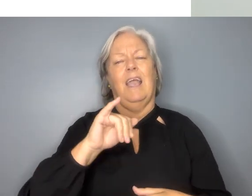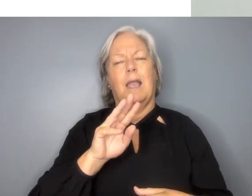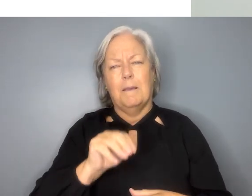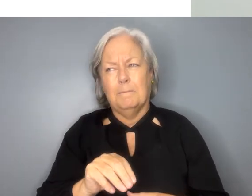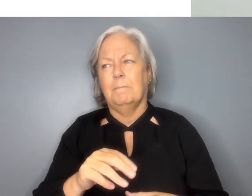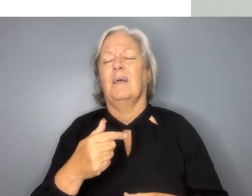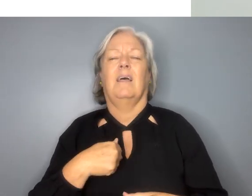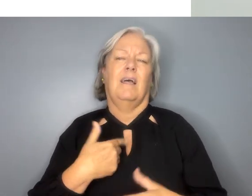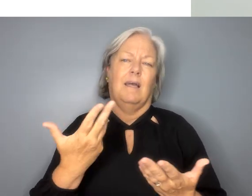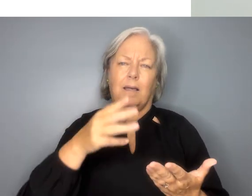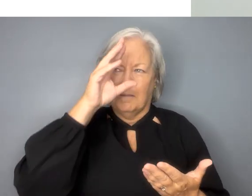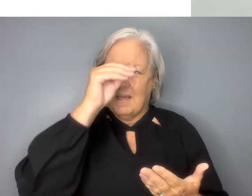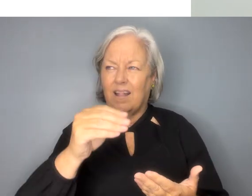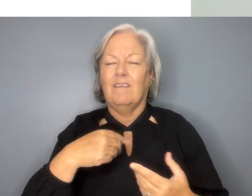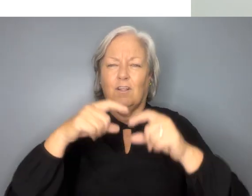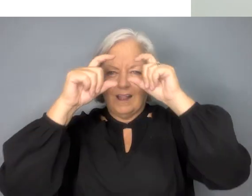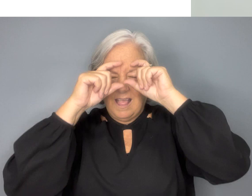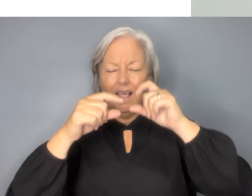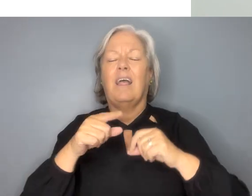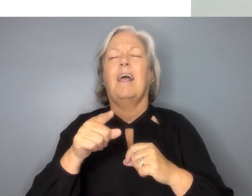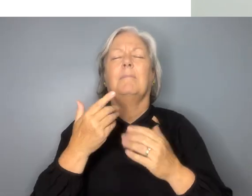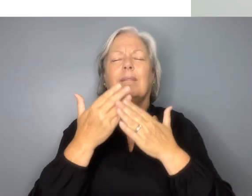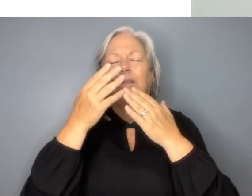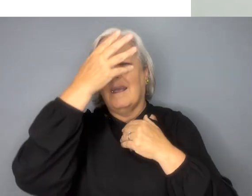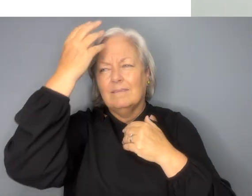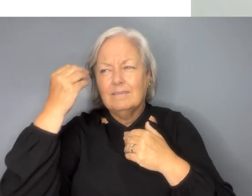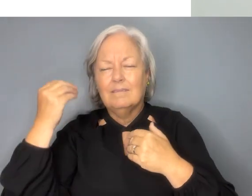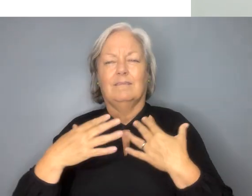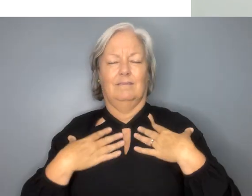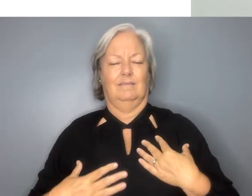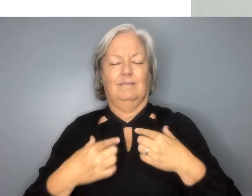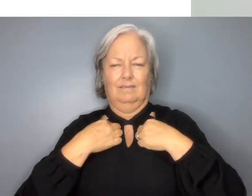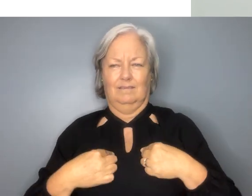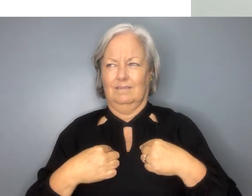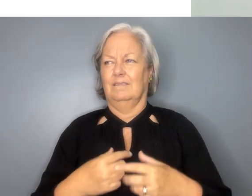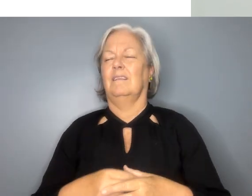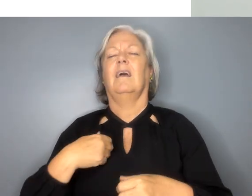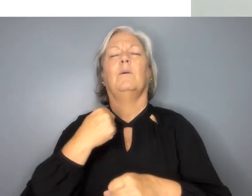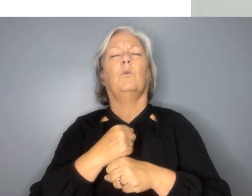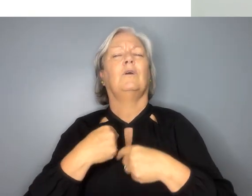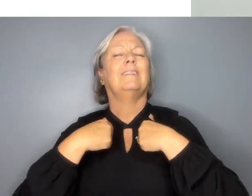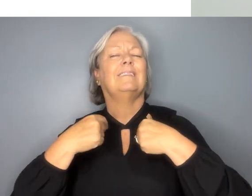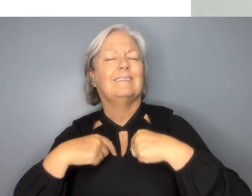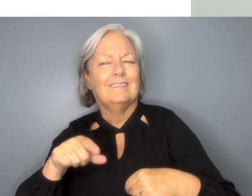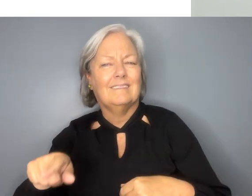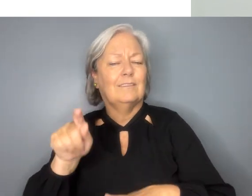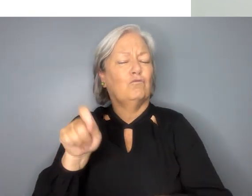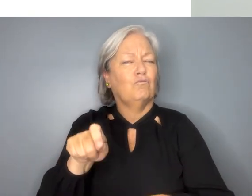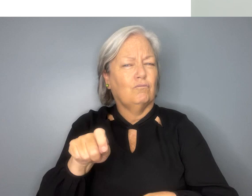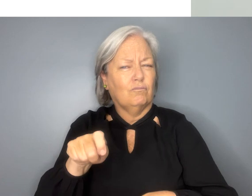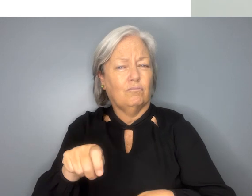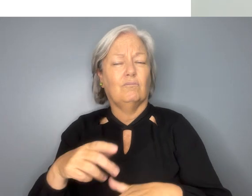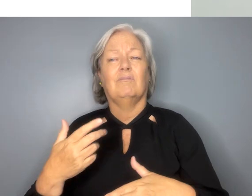a male presenting person with brown hair, wear glasses, and have a dark business shirt. I work as a solicitor in Brisbane, Australia,